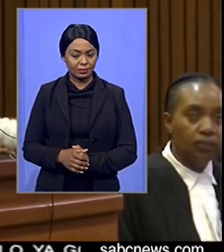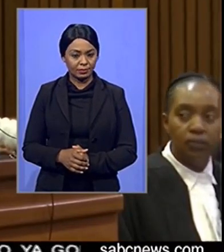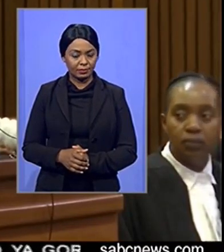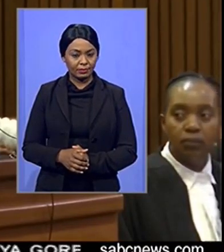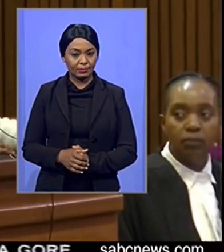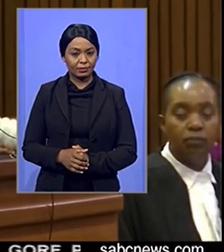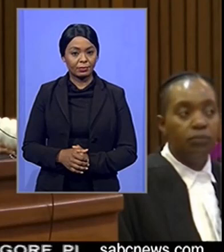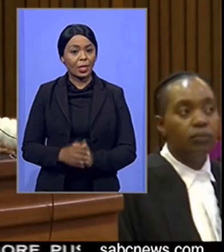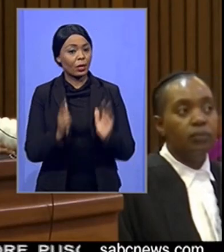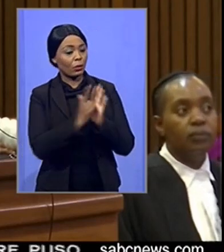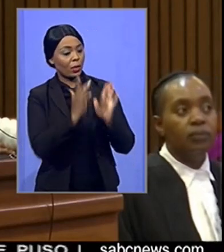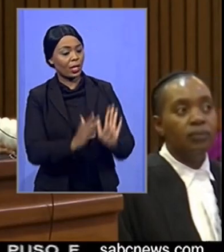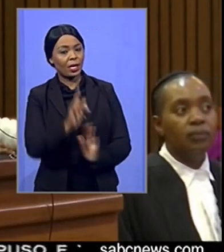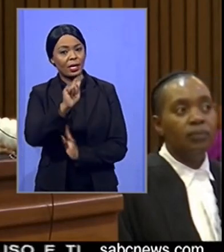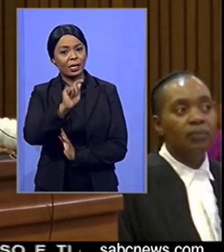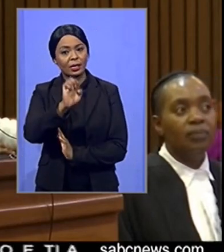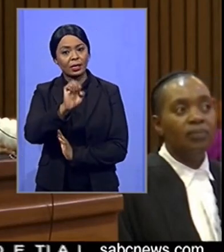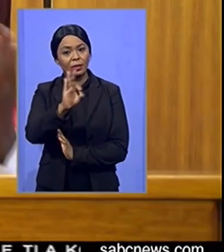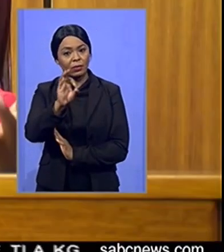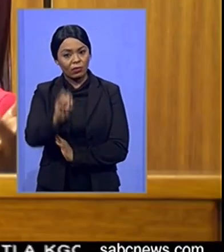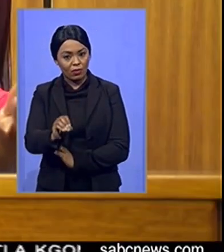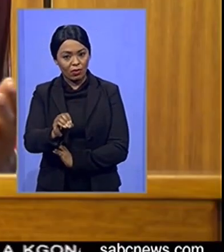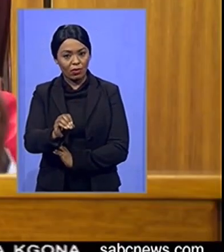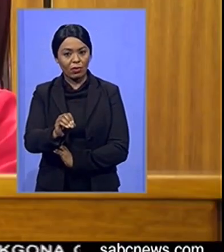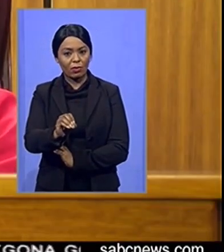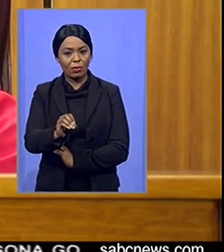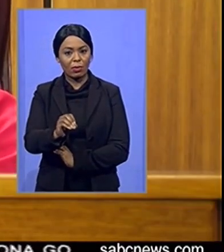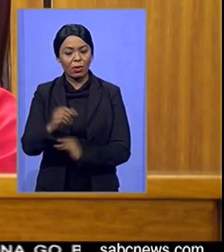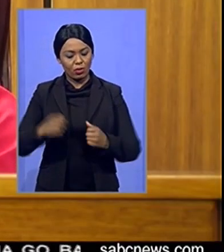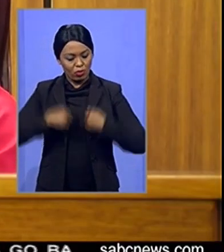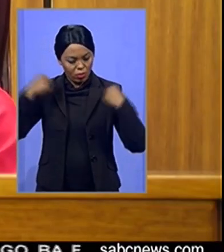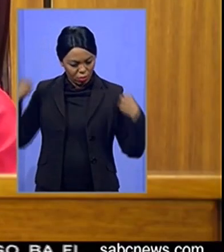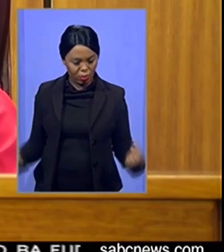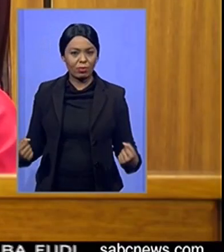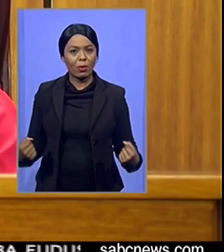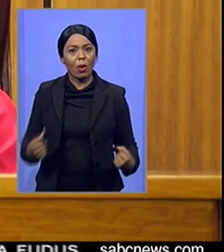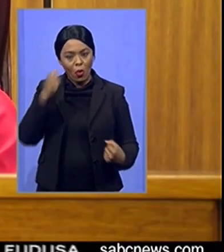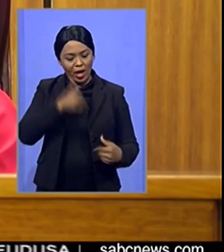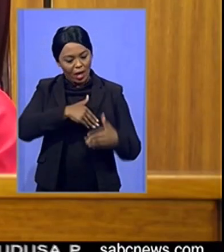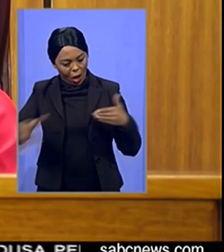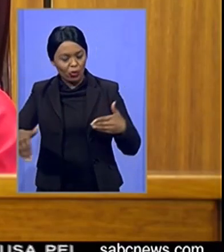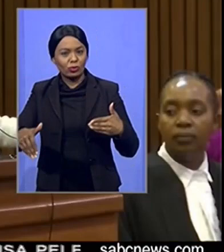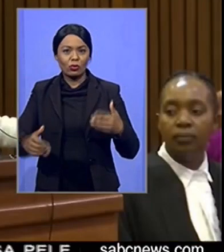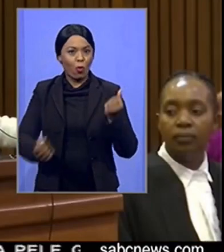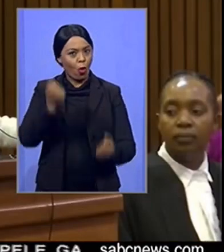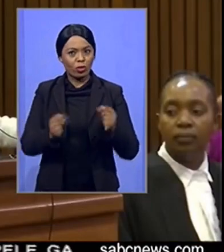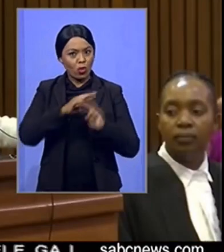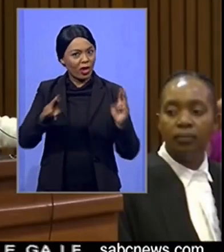Advocate Teffo, you derobe once you are out of the court. You don't derobe here before me.